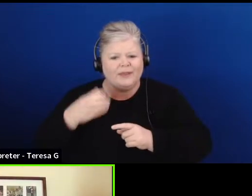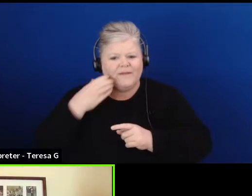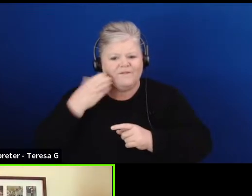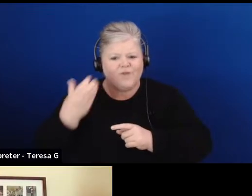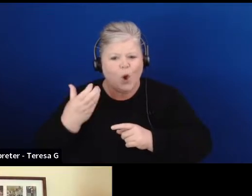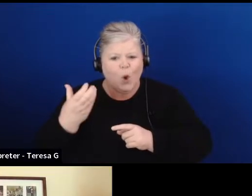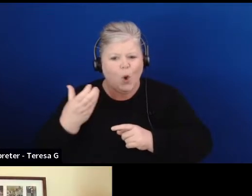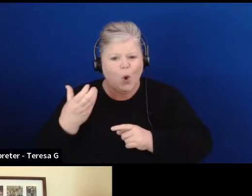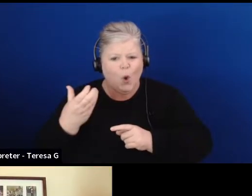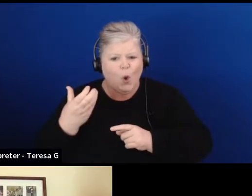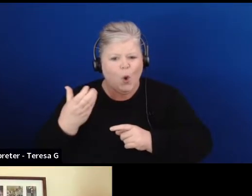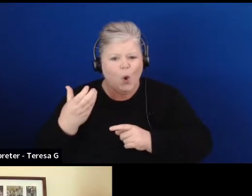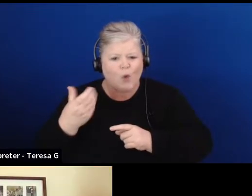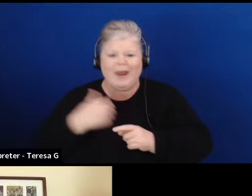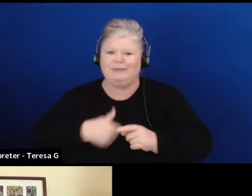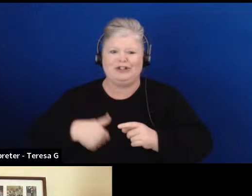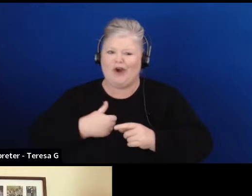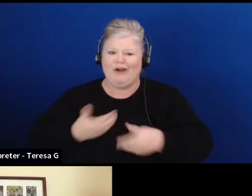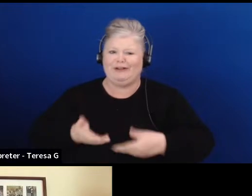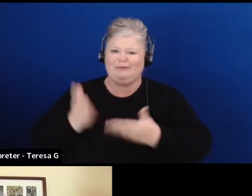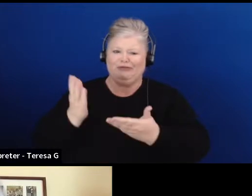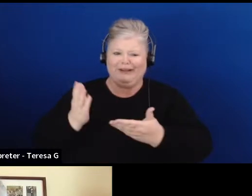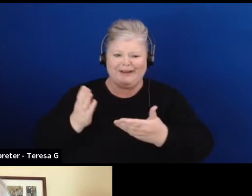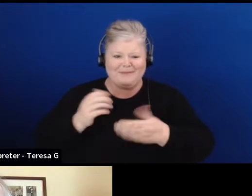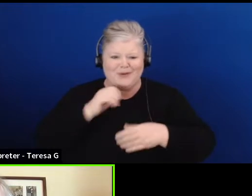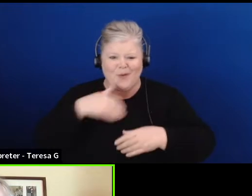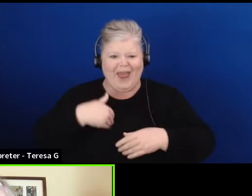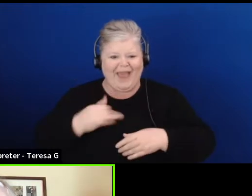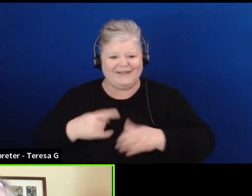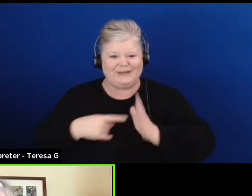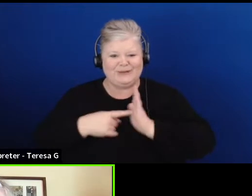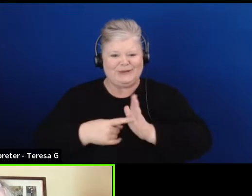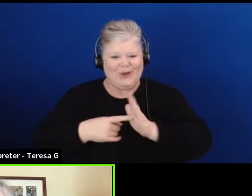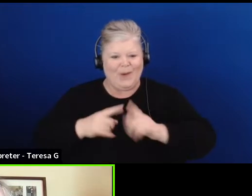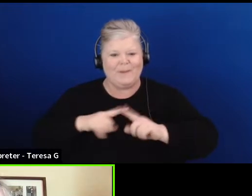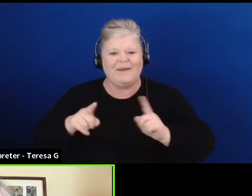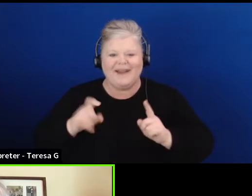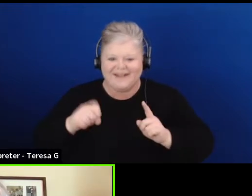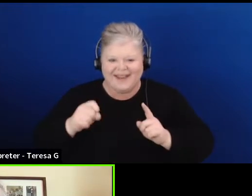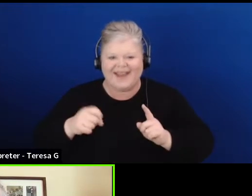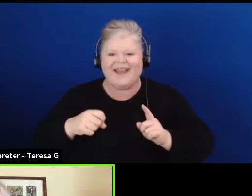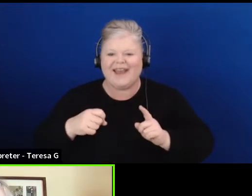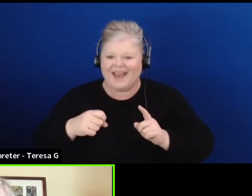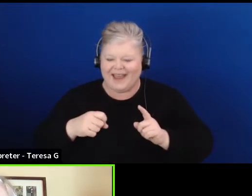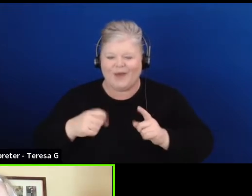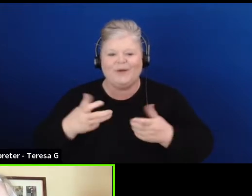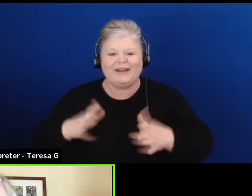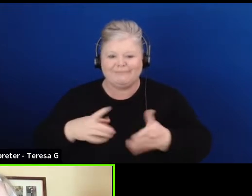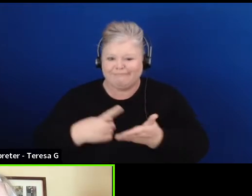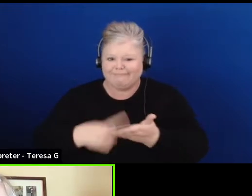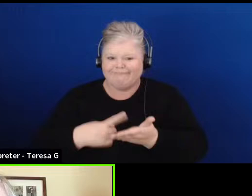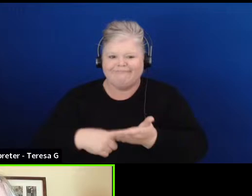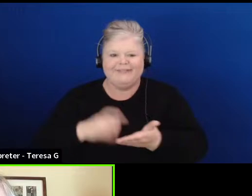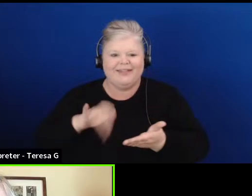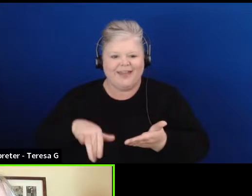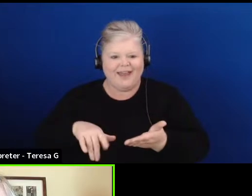I'm sorry to do. Let bring me this see. up because I don't have the device, but we had talked about that as being a great